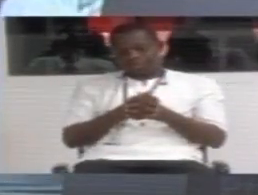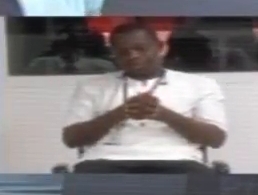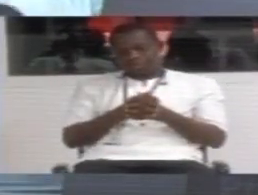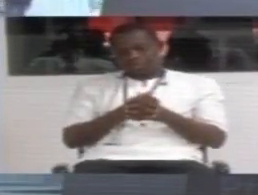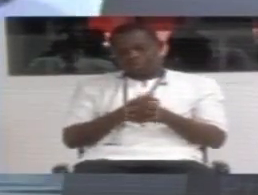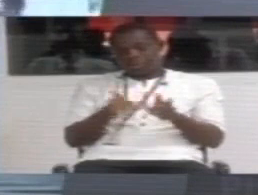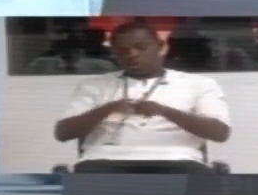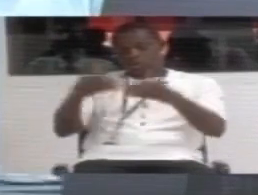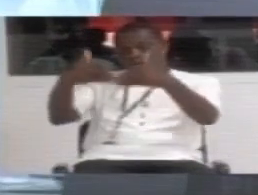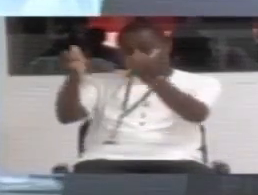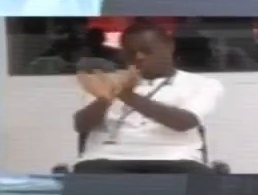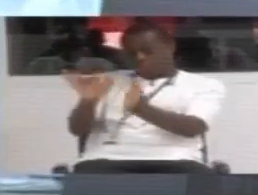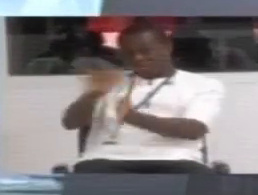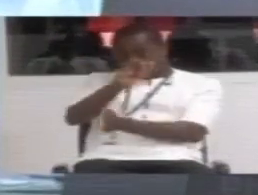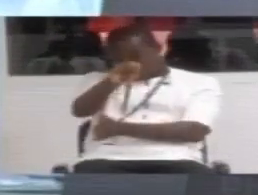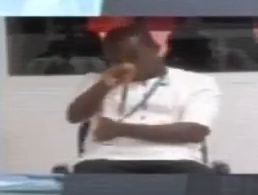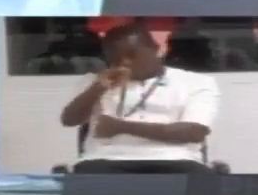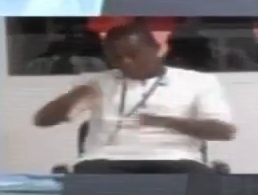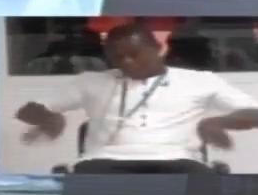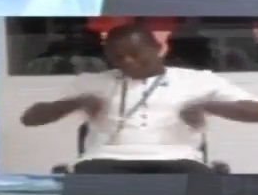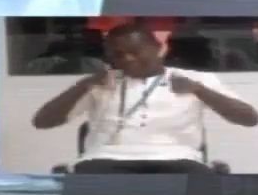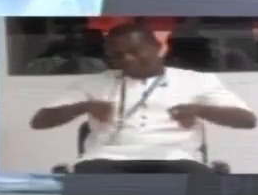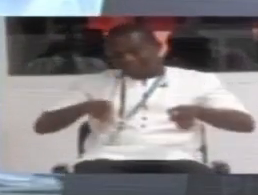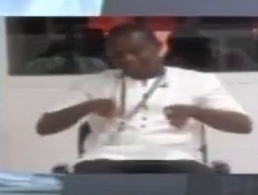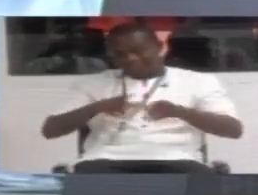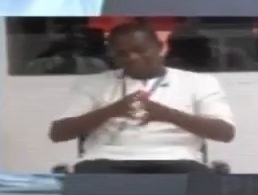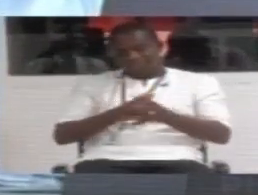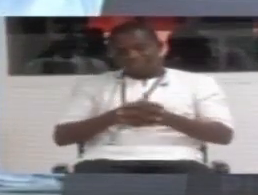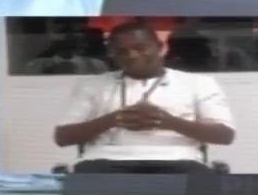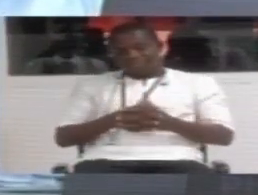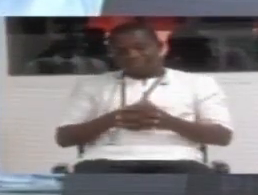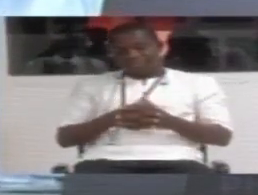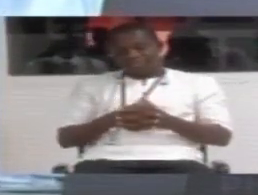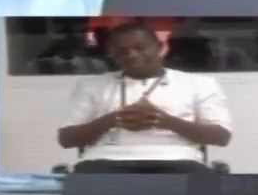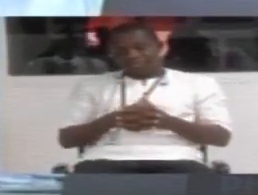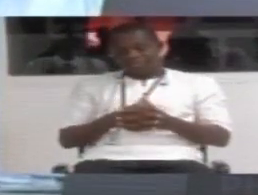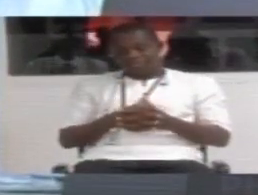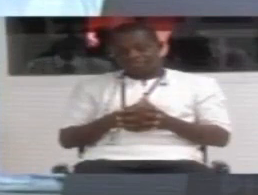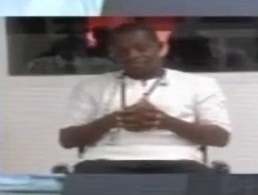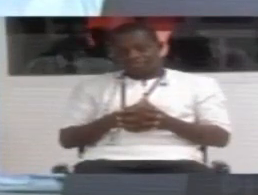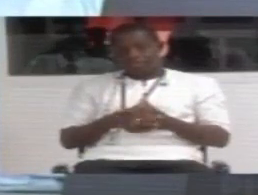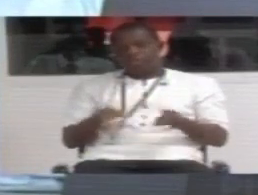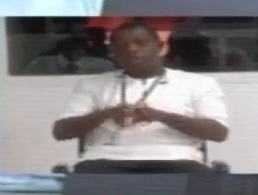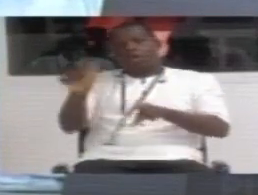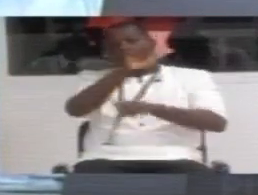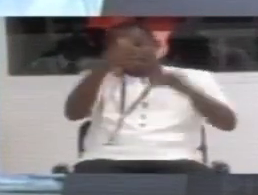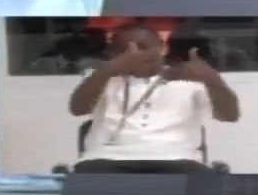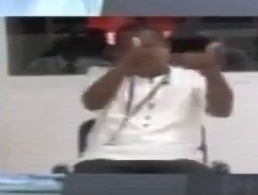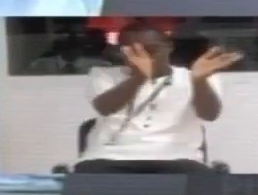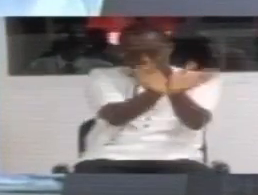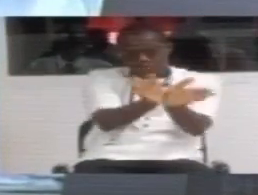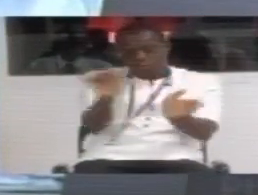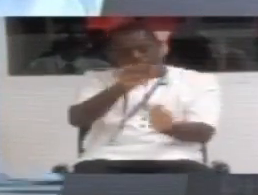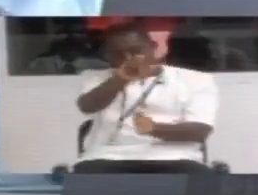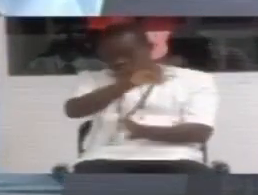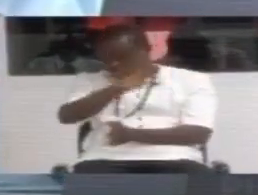That is the group in which you participated. Moy ñi nga xamné téwnga bi ñoo réy gaay. The other group which you were